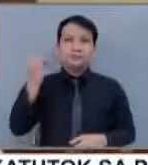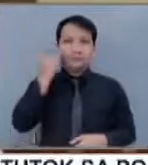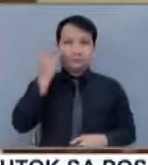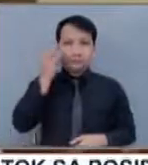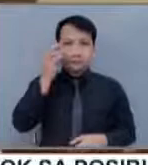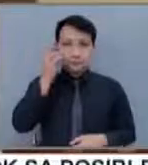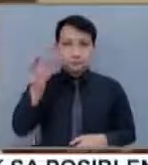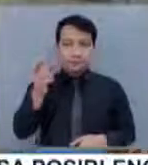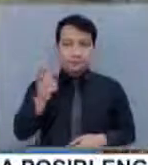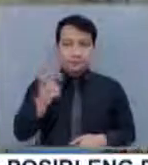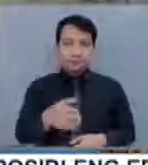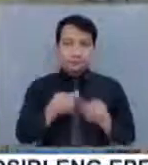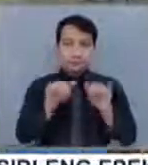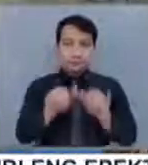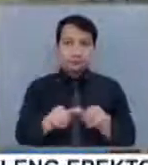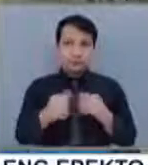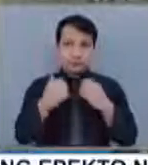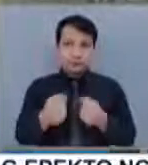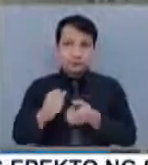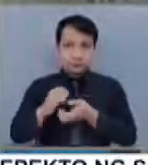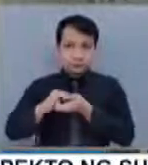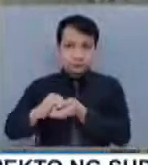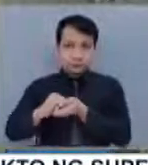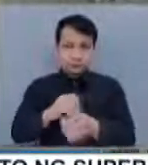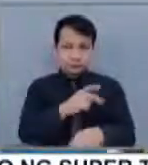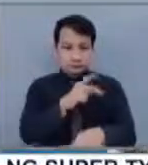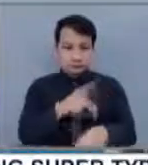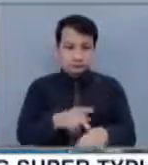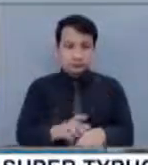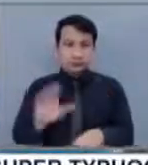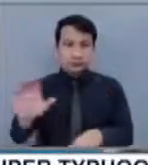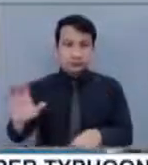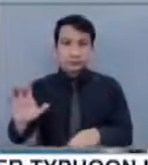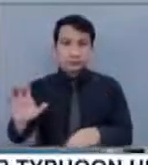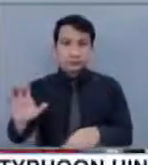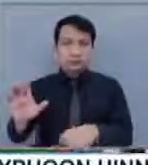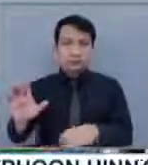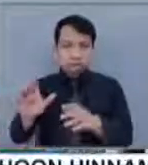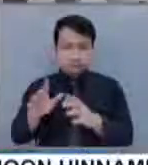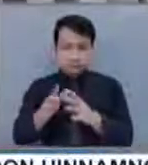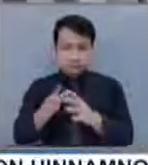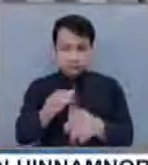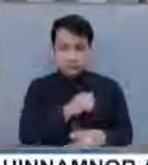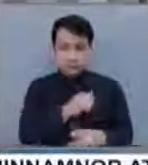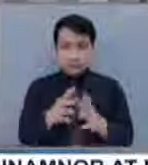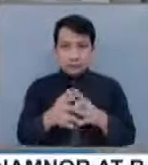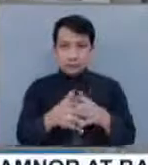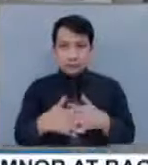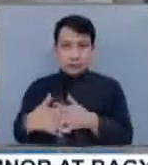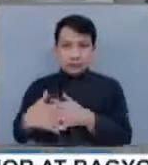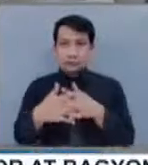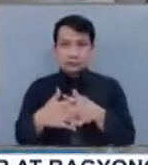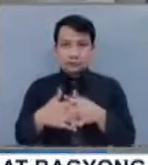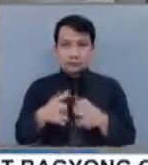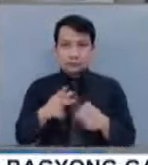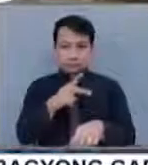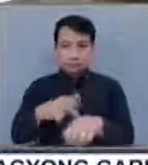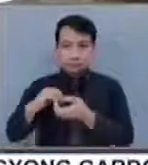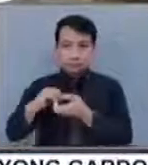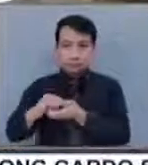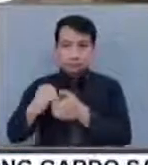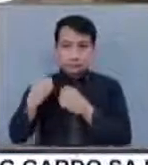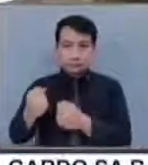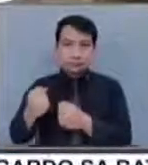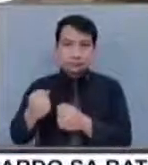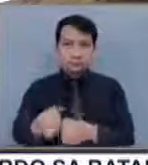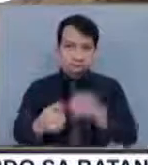na nananatiling matatag ang relasyon ng Pilipinas sa Estados Unidos at nagbigay na rin ng order si Pangulong Ferdinand Marcos Jr. na